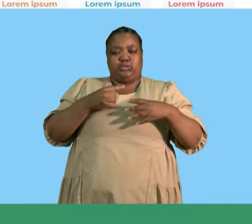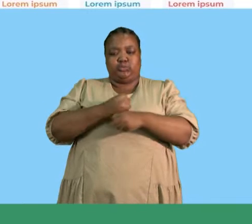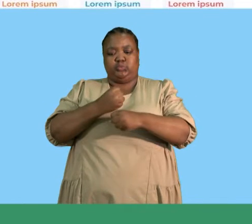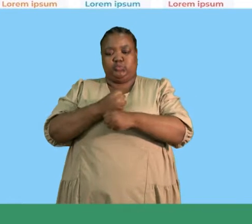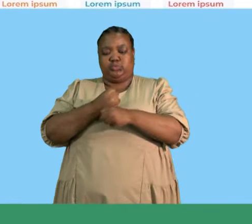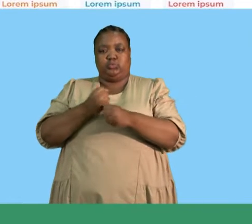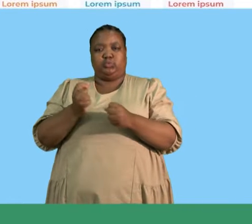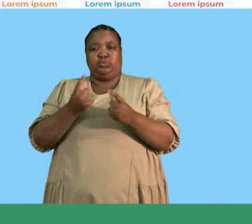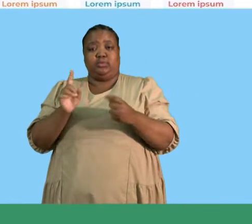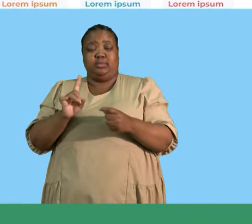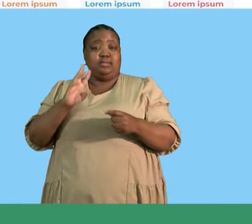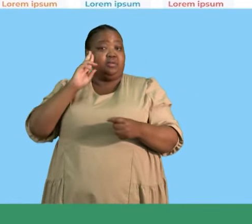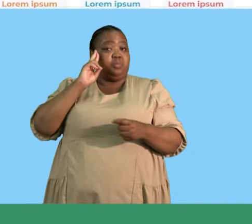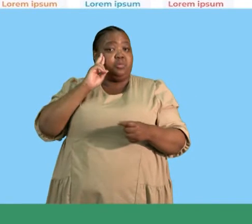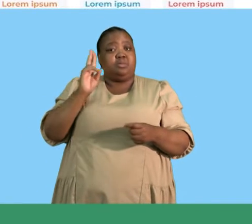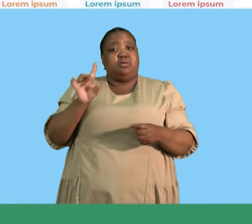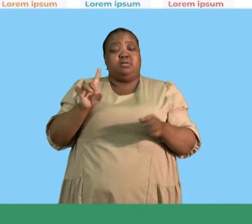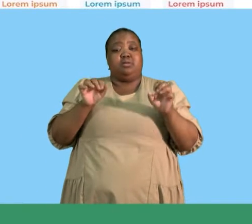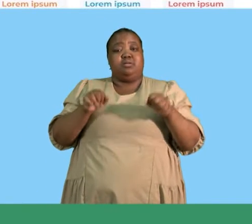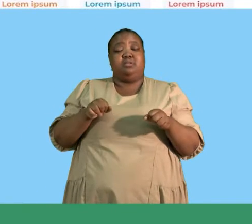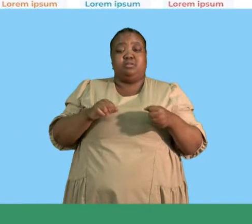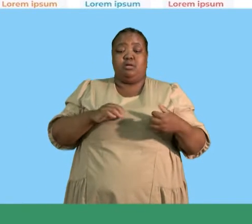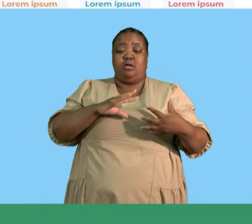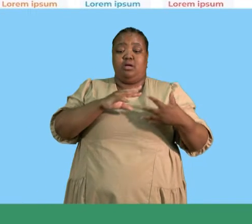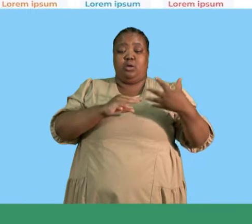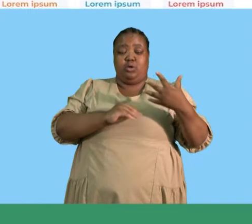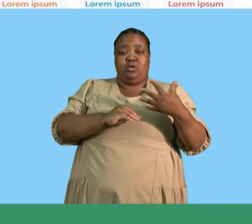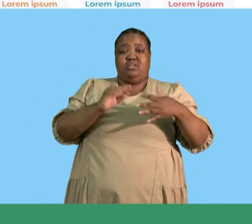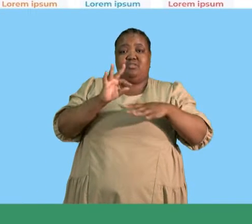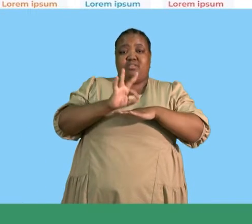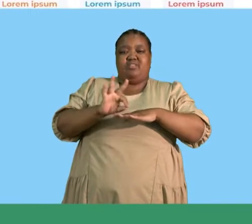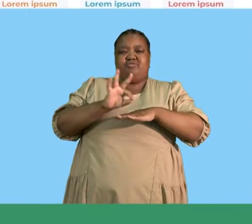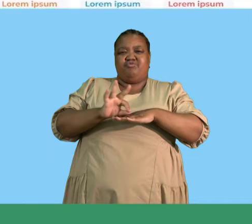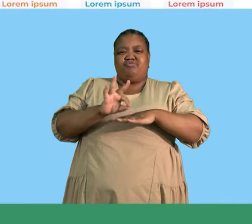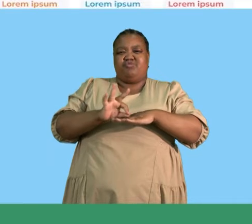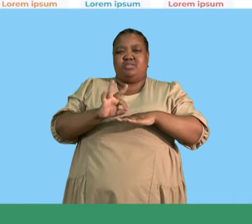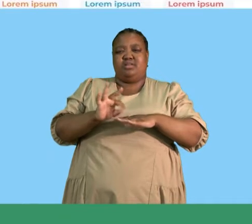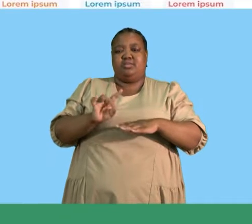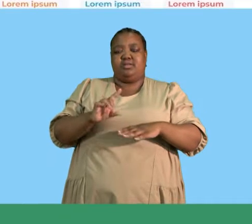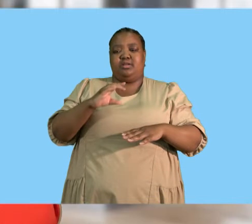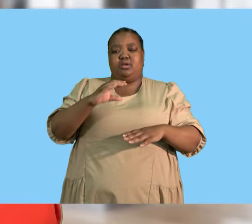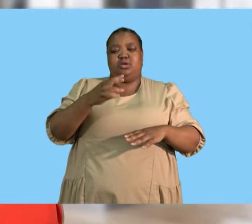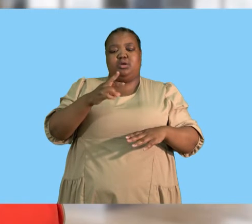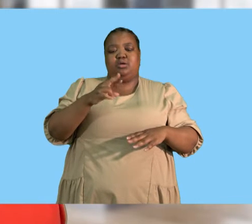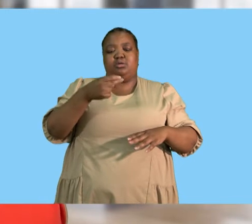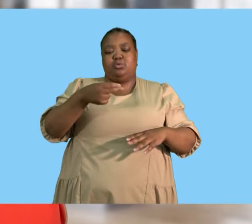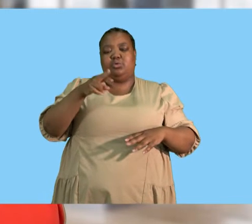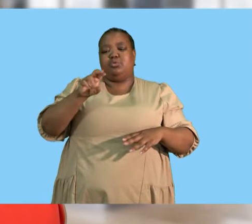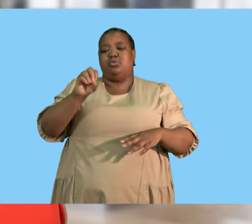most important for you to remember, grade 11s, is that all these must be arranged in a chronological order.